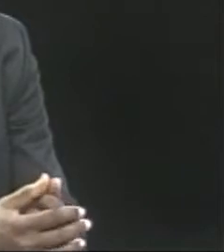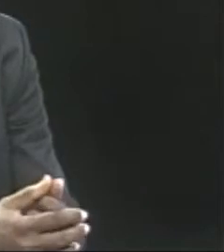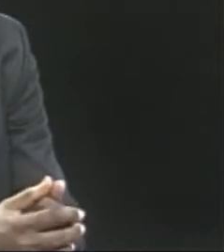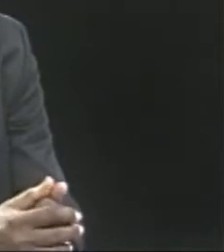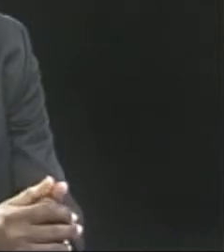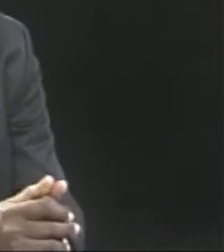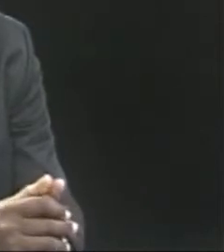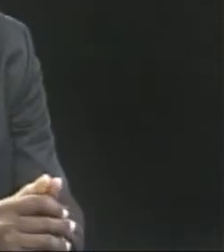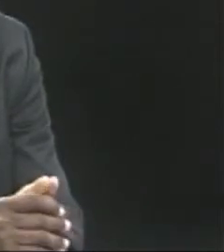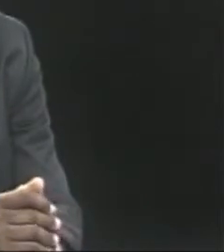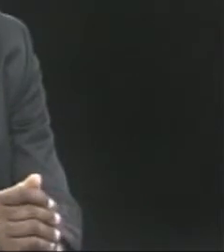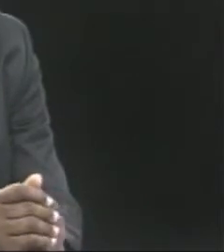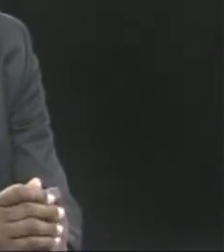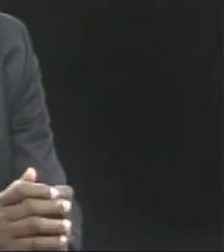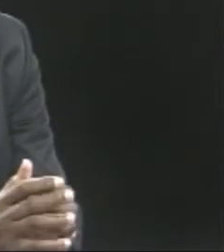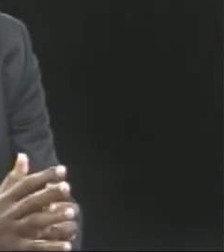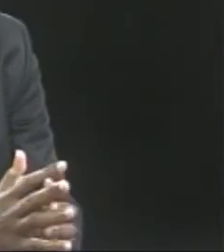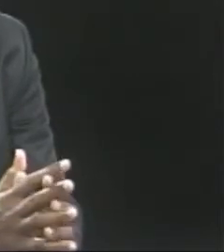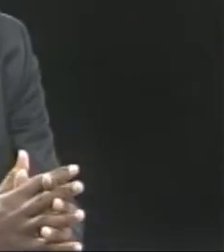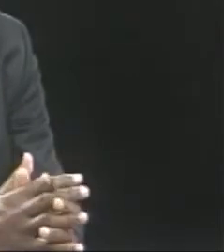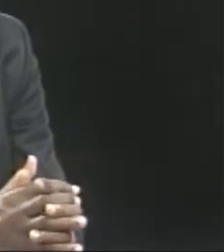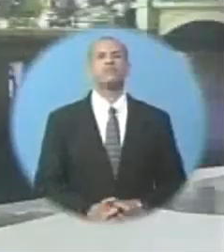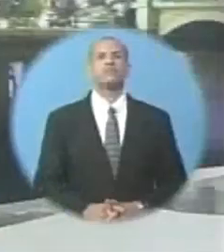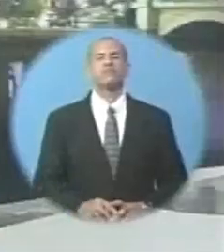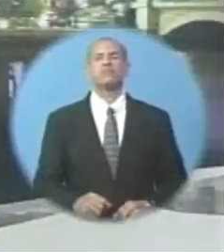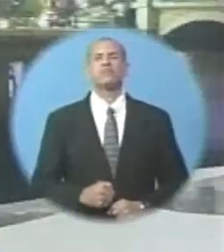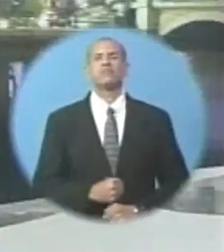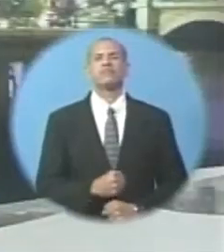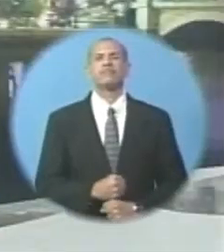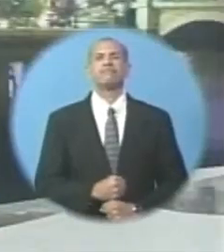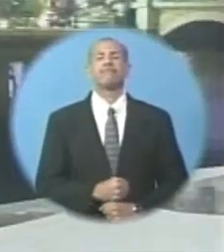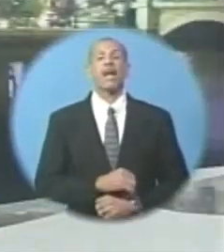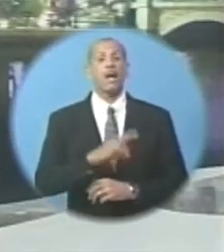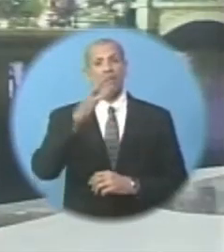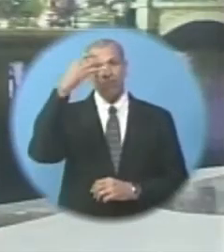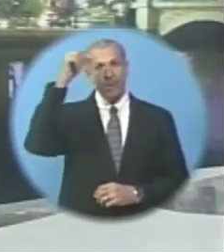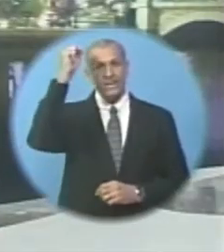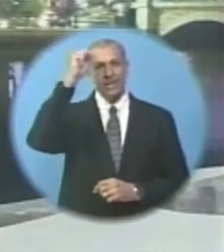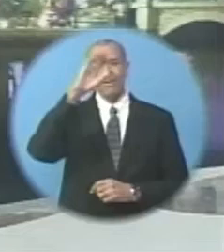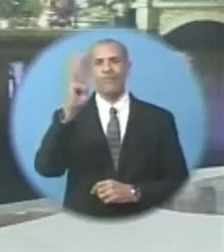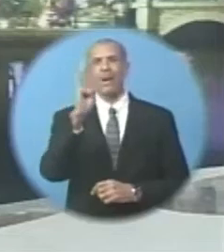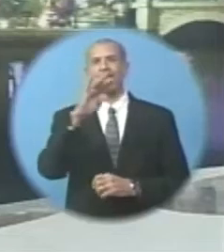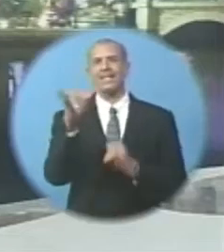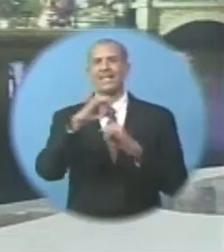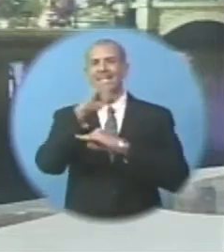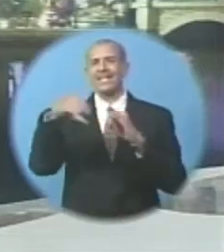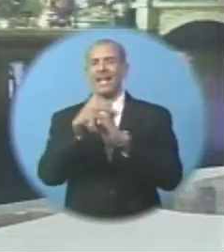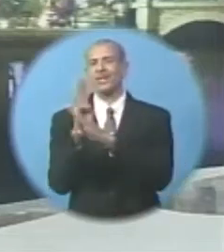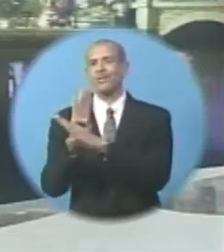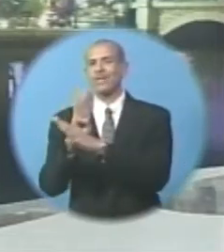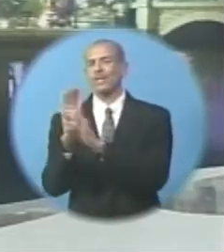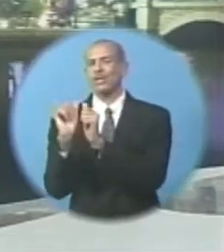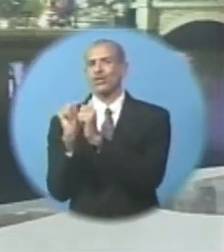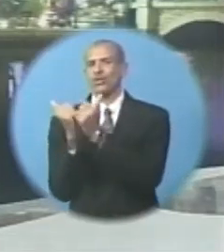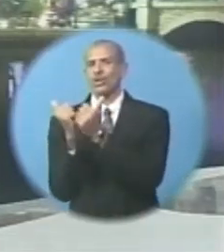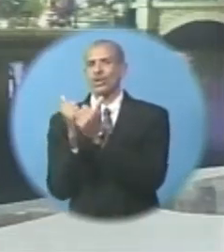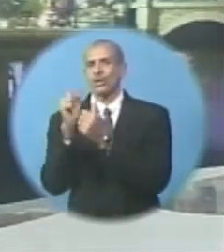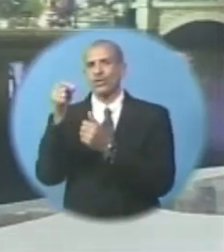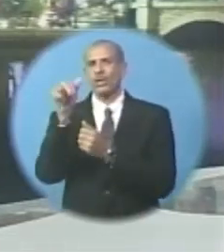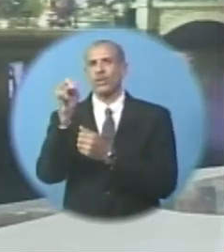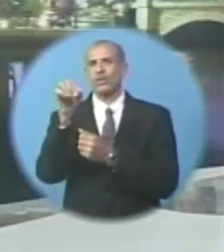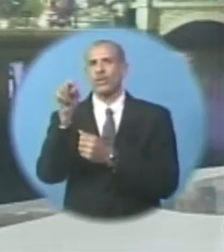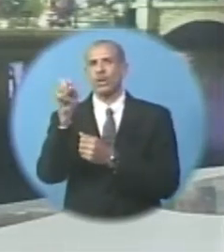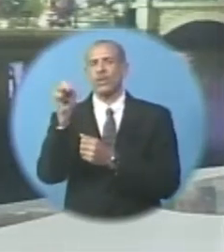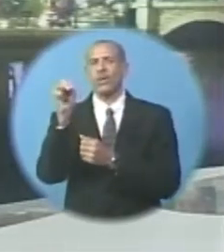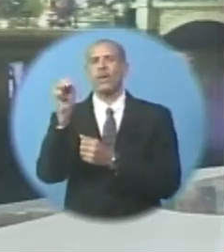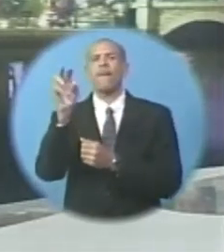in the coming week in some areas. President of the Barbados International Business Association, Gregory